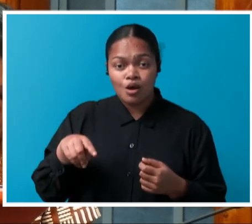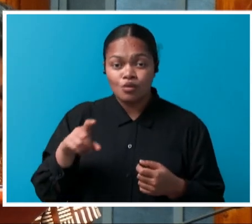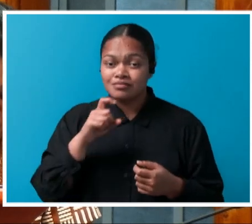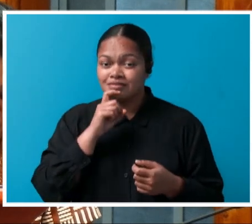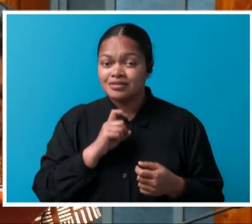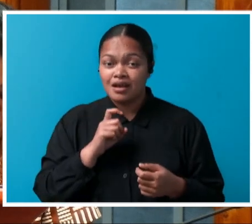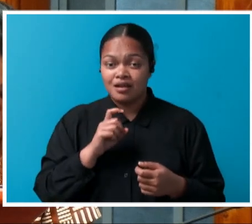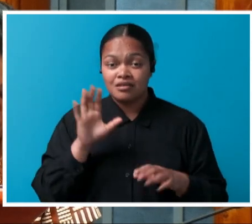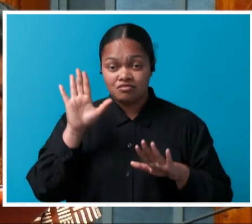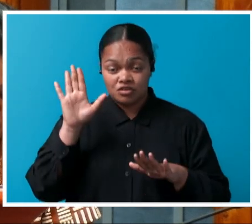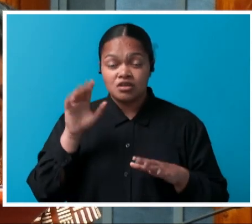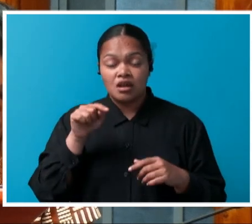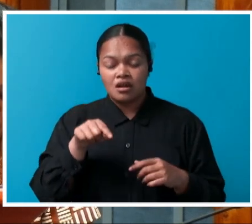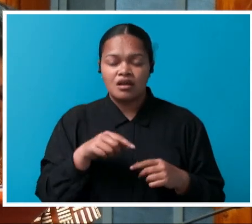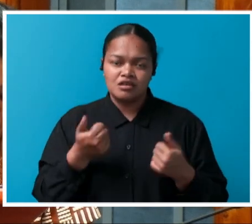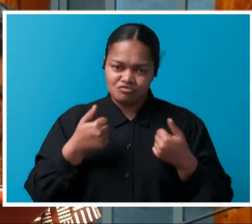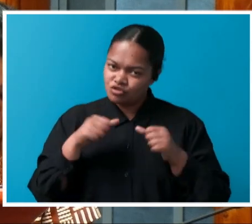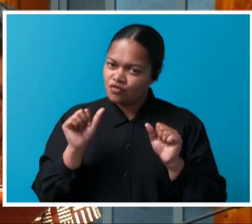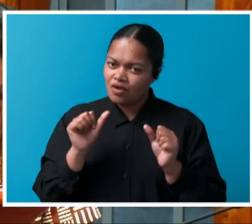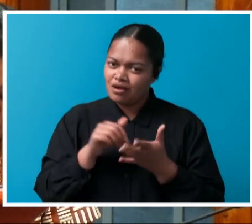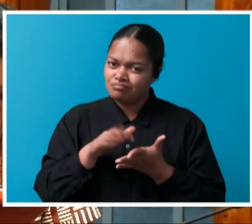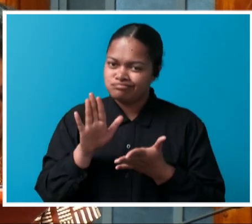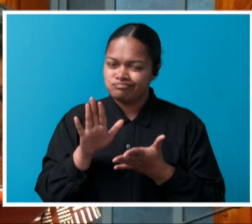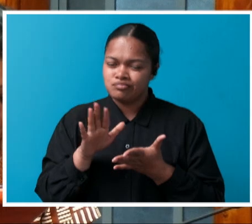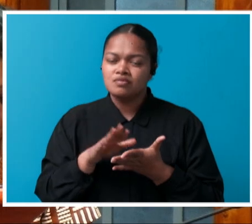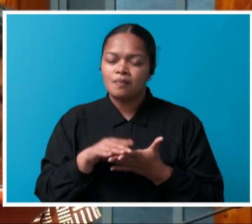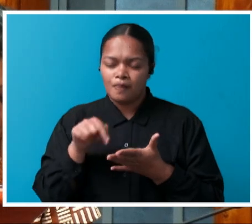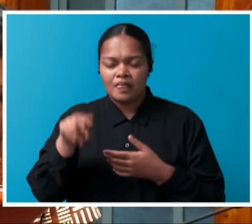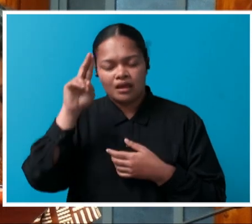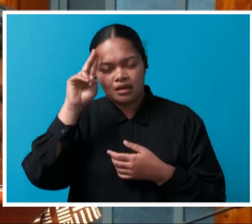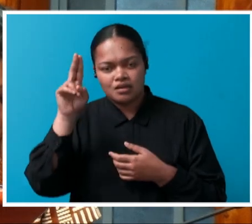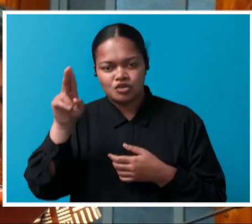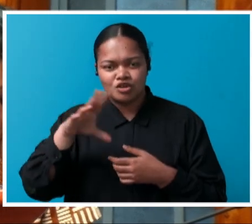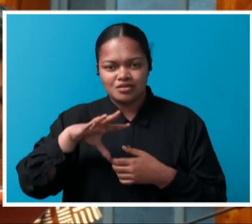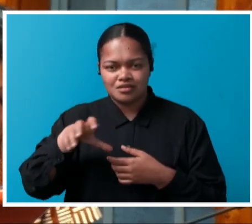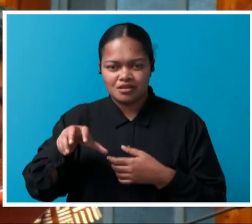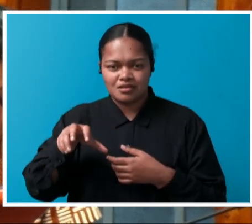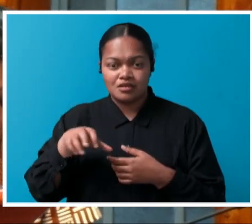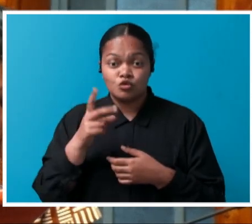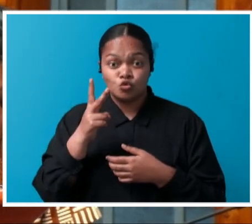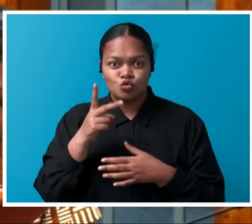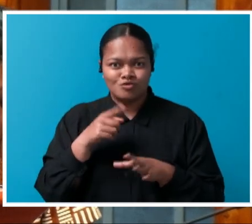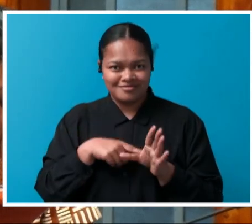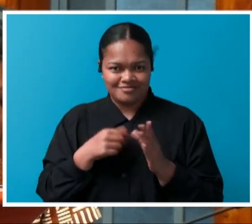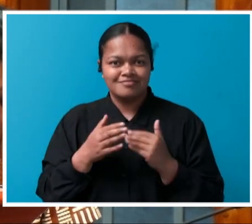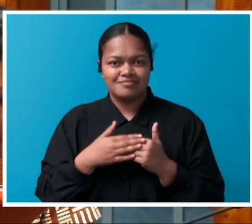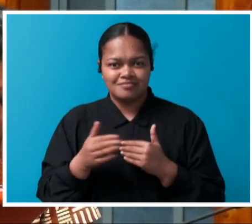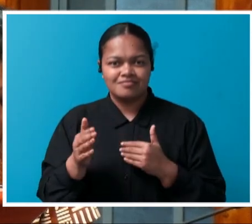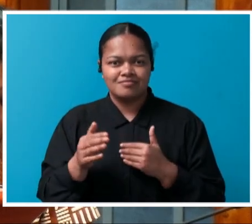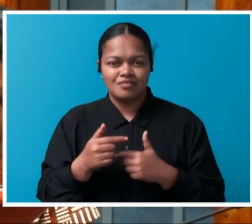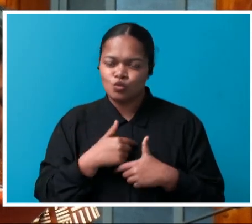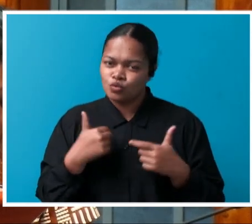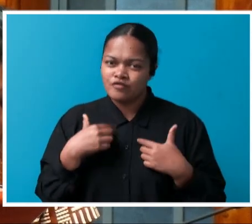which stands to correct and improve this important national sector. 2 years on, we have